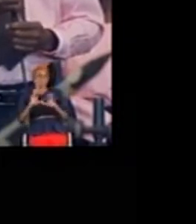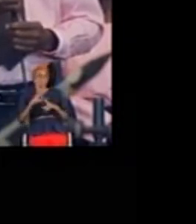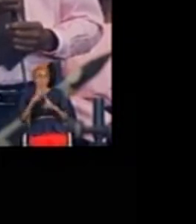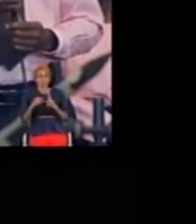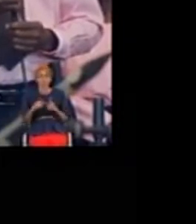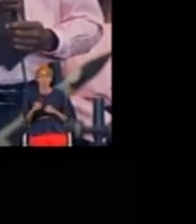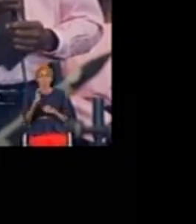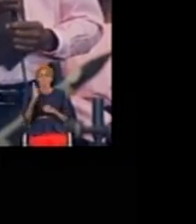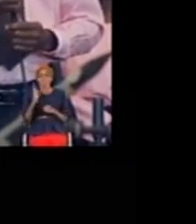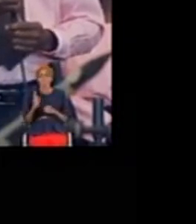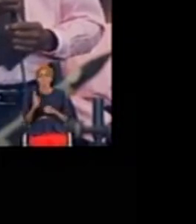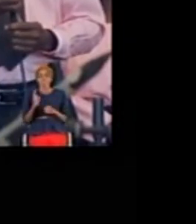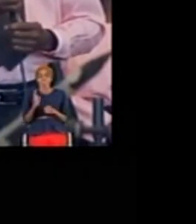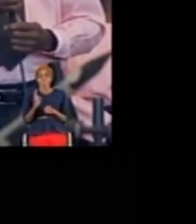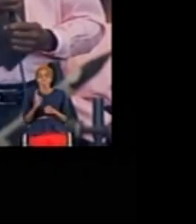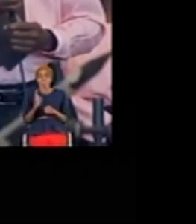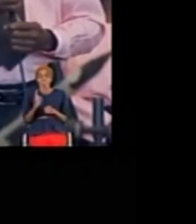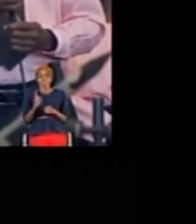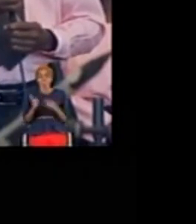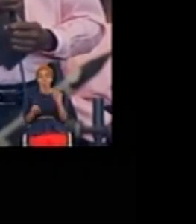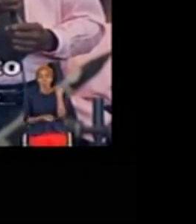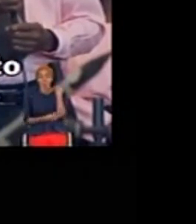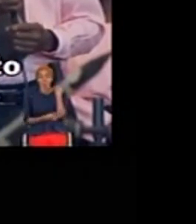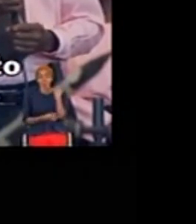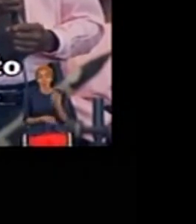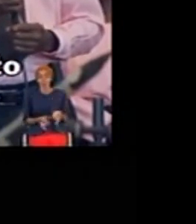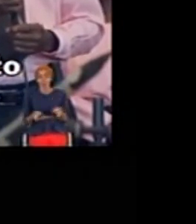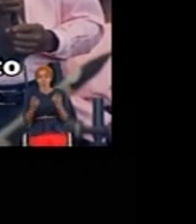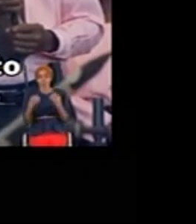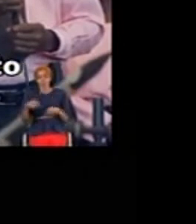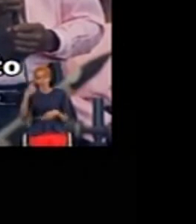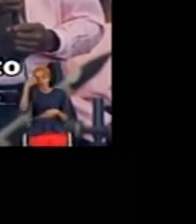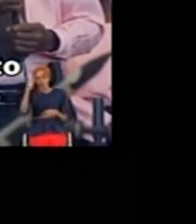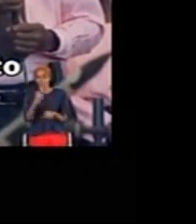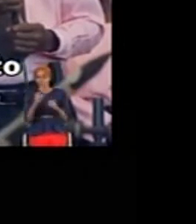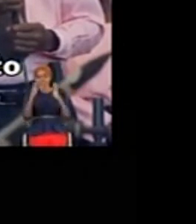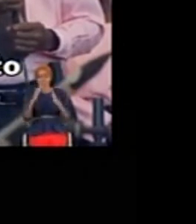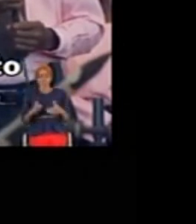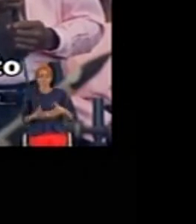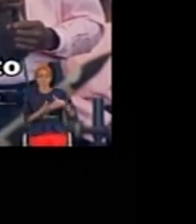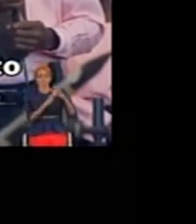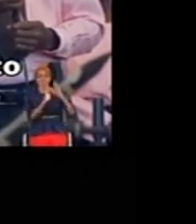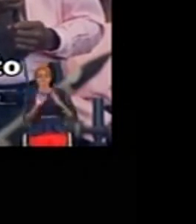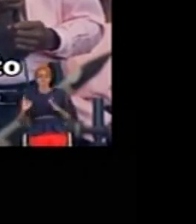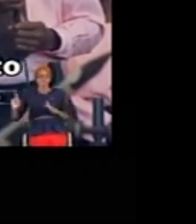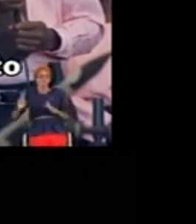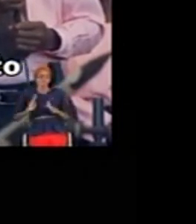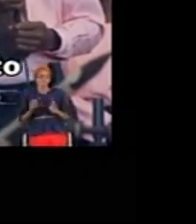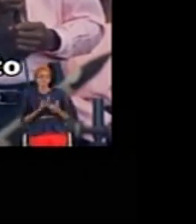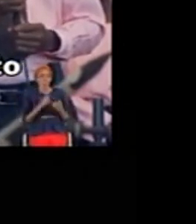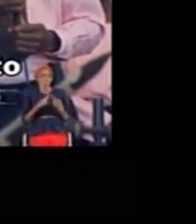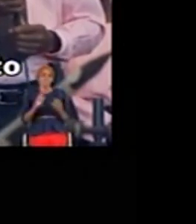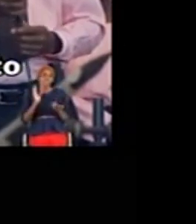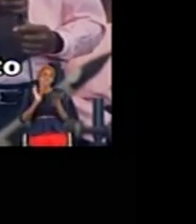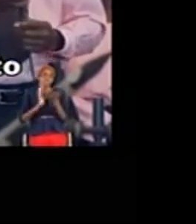fear when assailed by the tempter. For the Savior is leading us